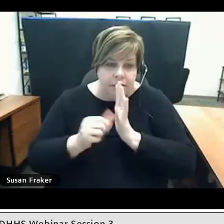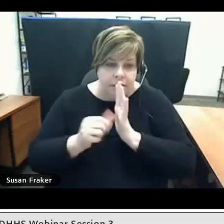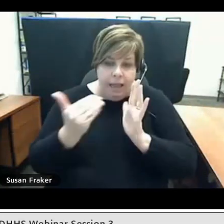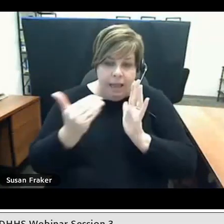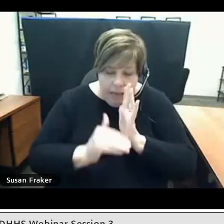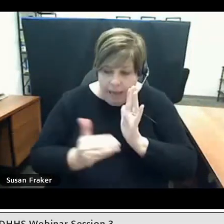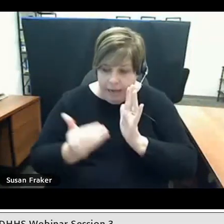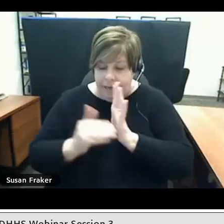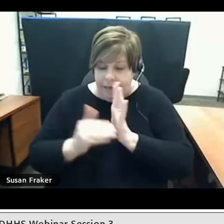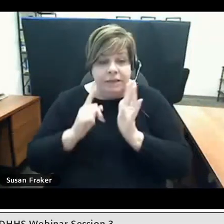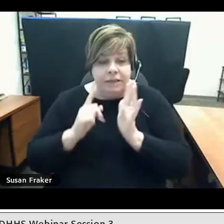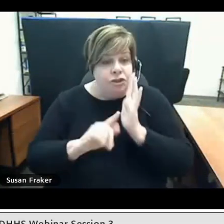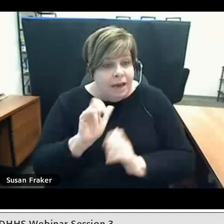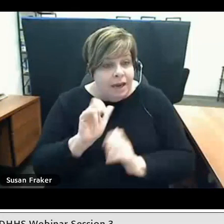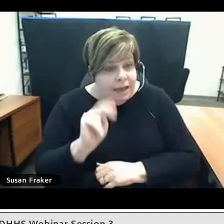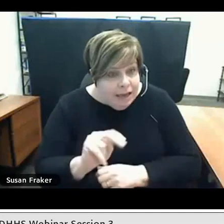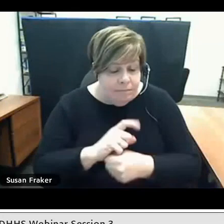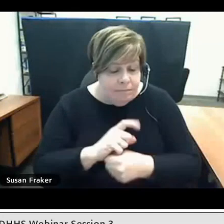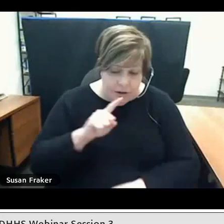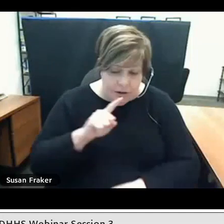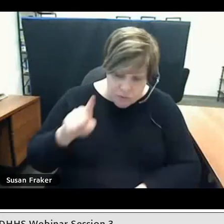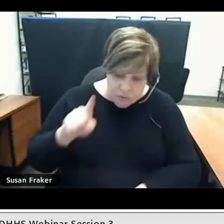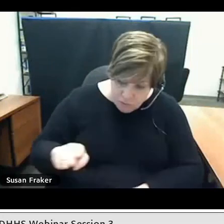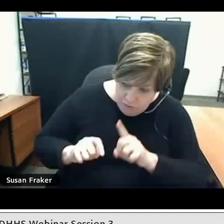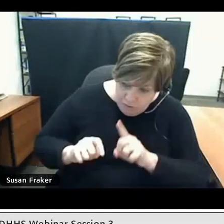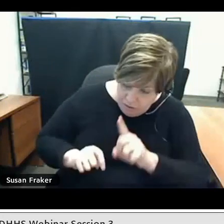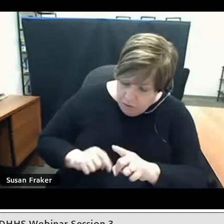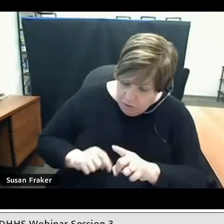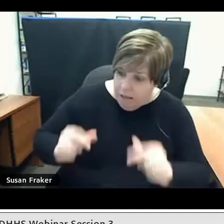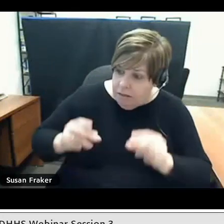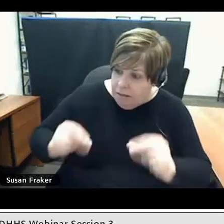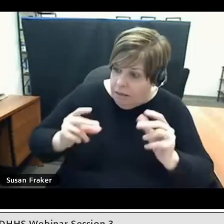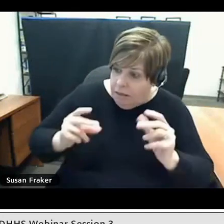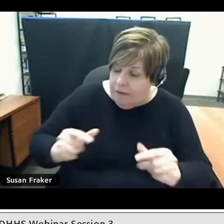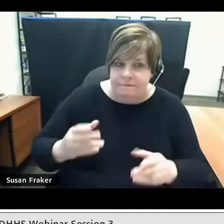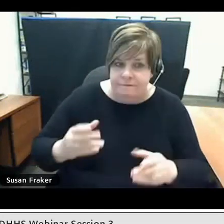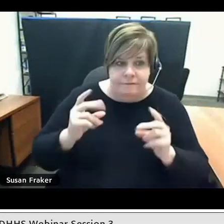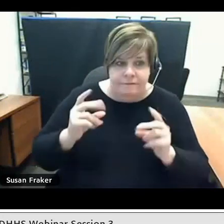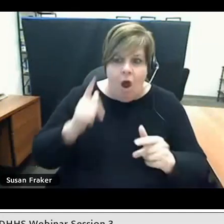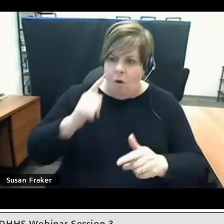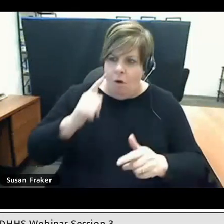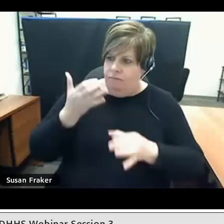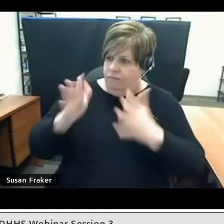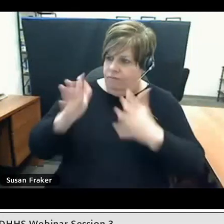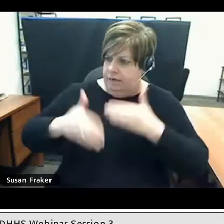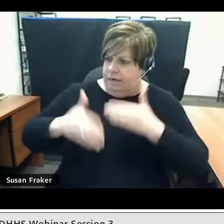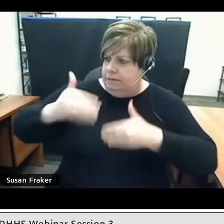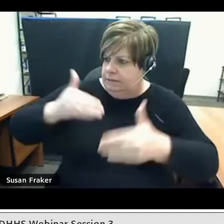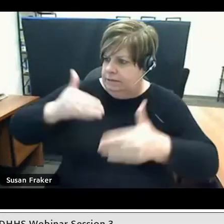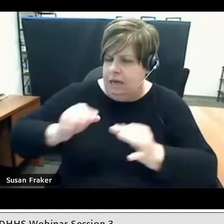in to make sure that you're not blowing through concepts thinking that, oh, I can just go as quickly with this